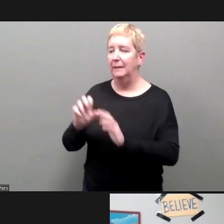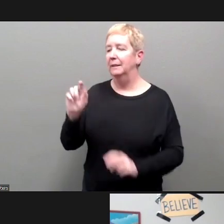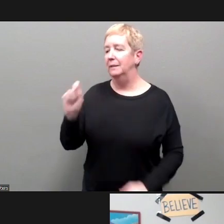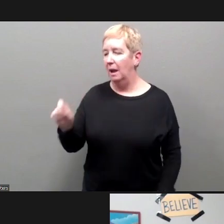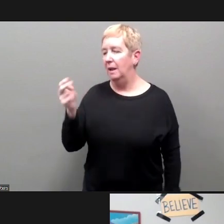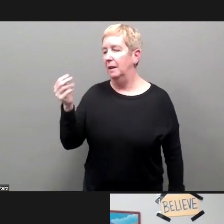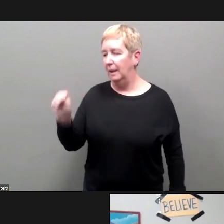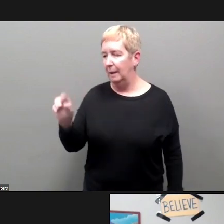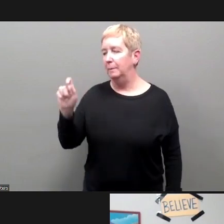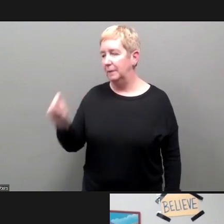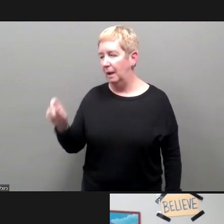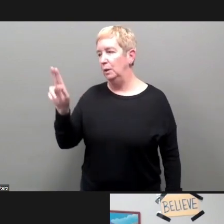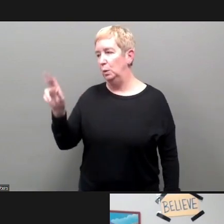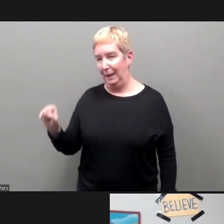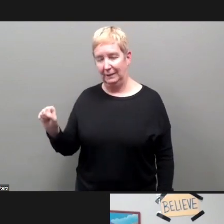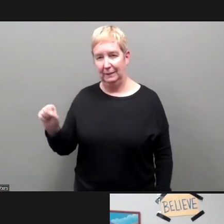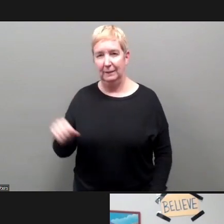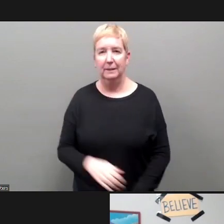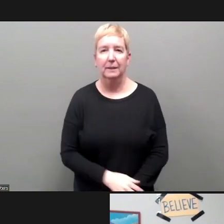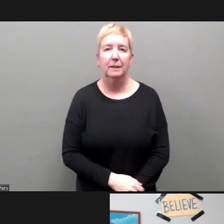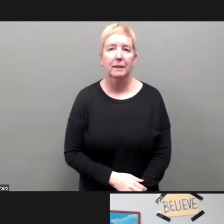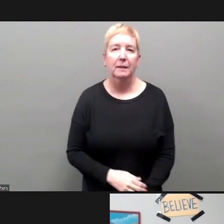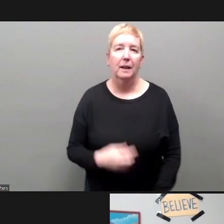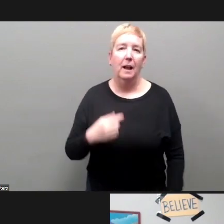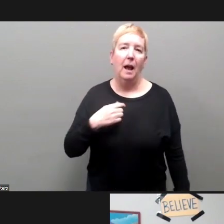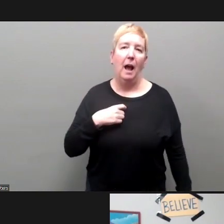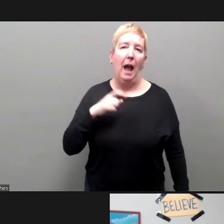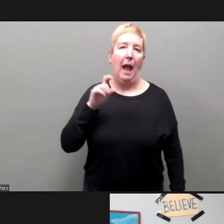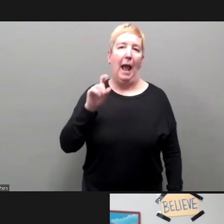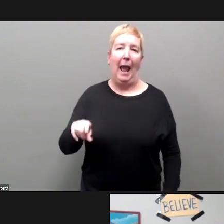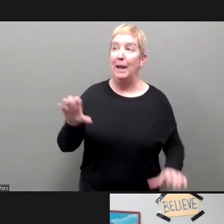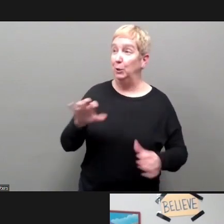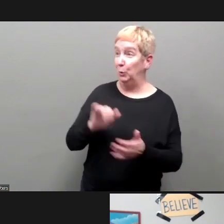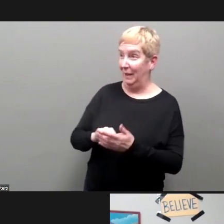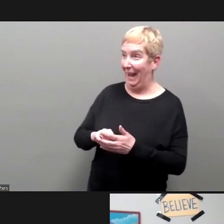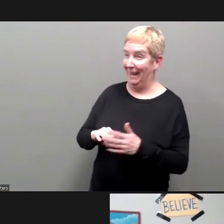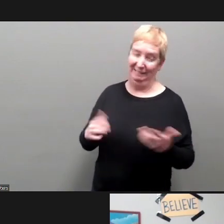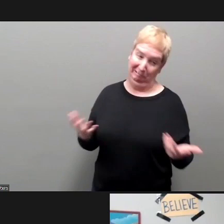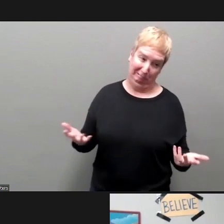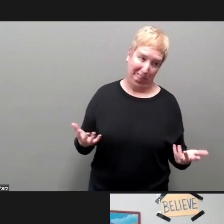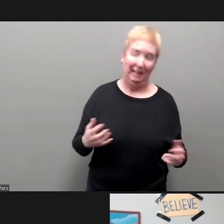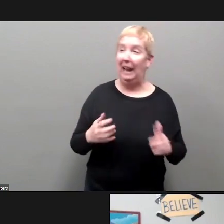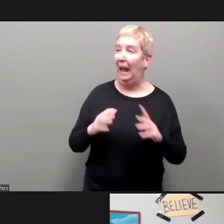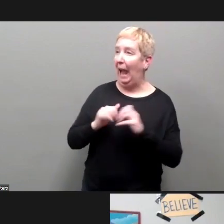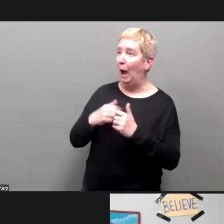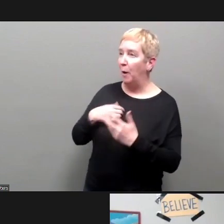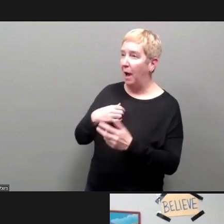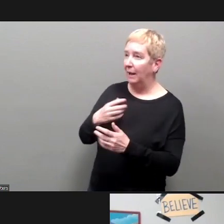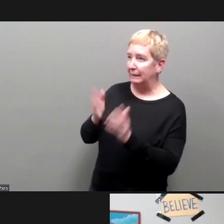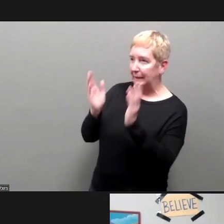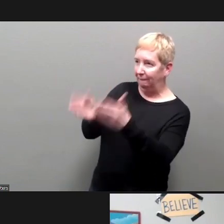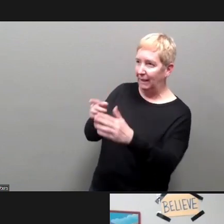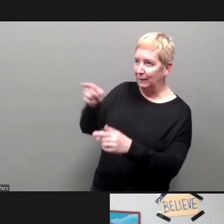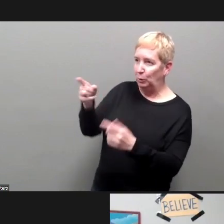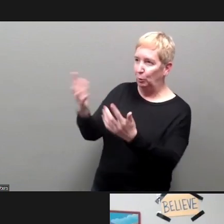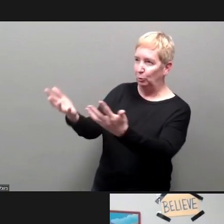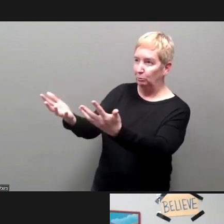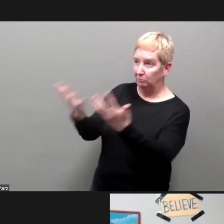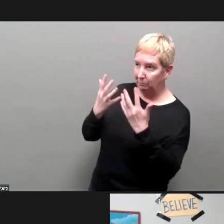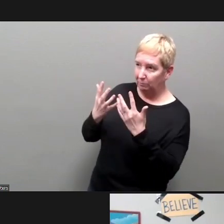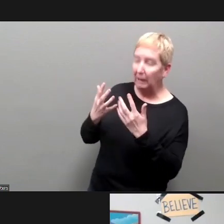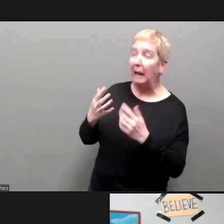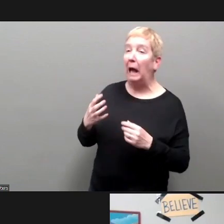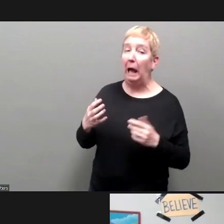david.scrace@state.nm.us. I just had to do that because in order to keep doing these press conferences, we need all the help we can